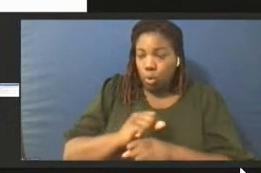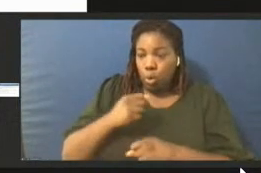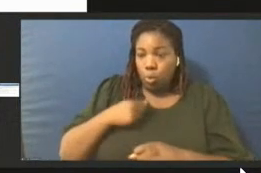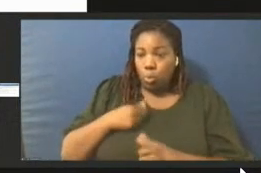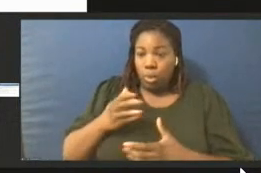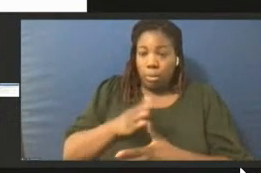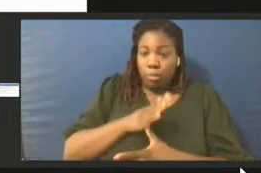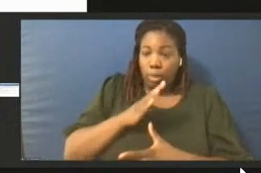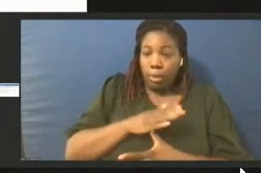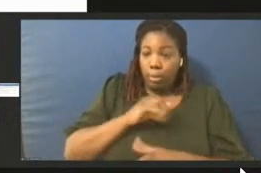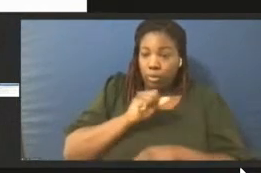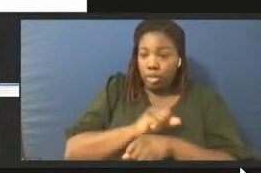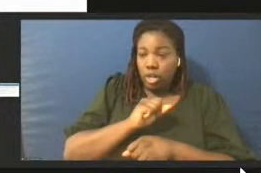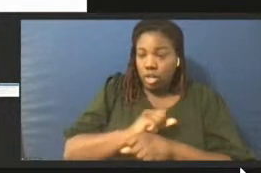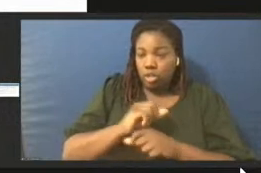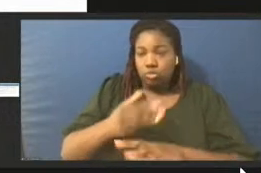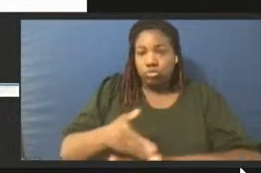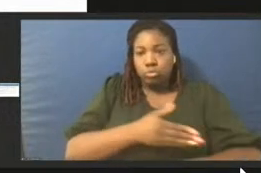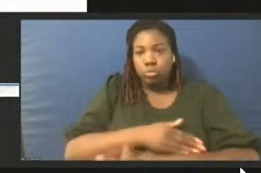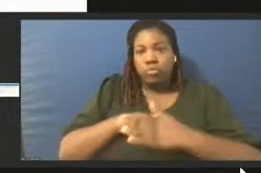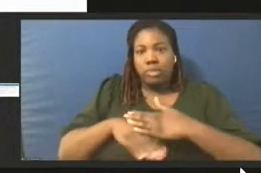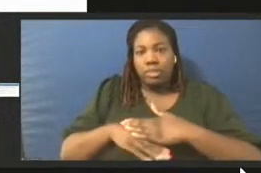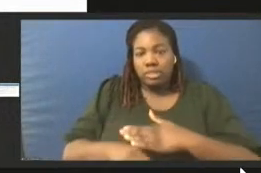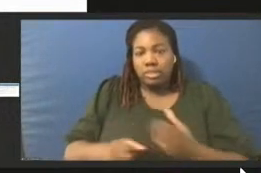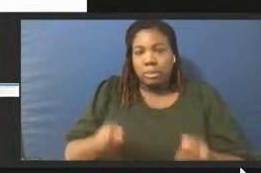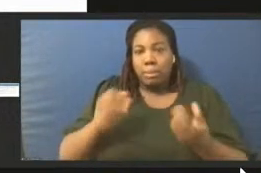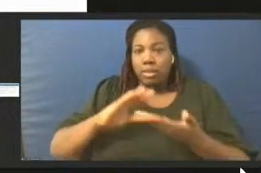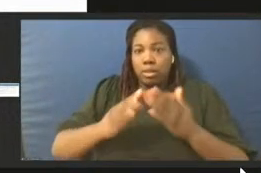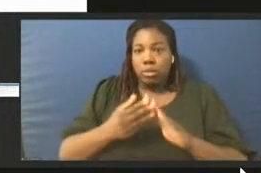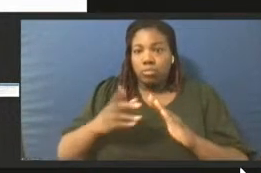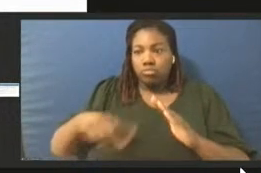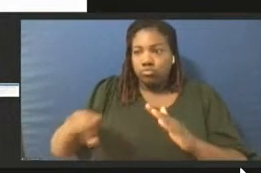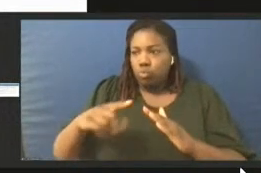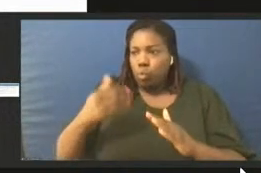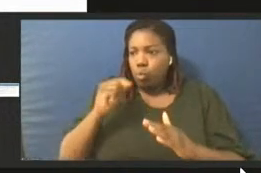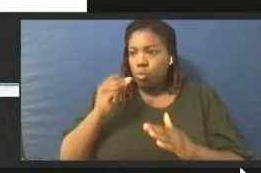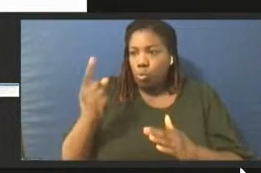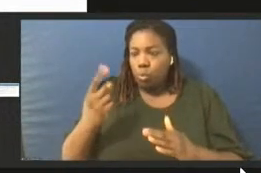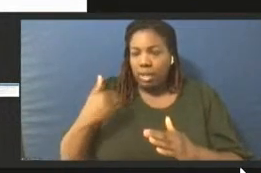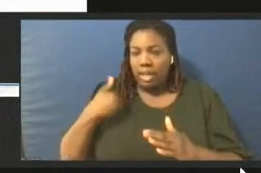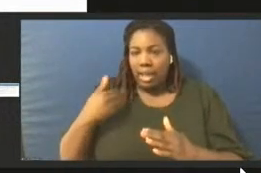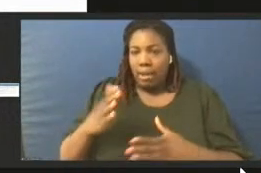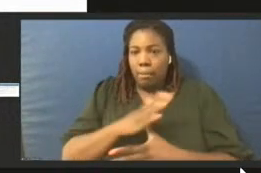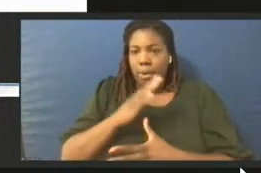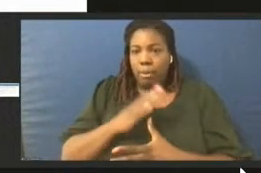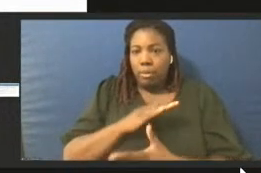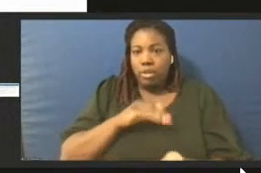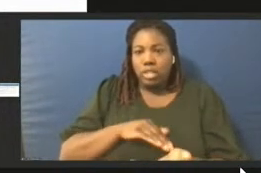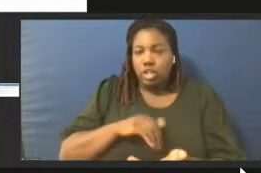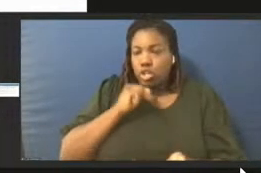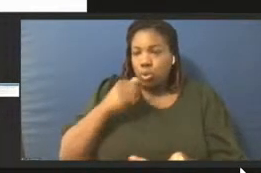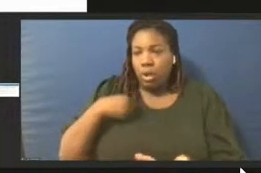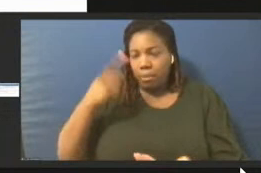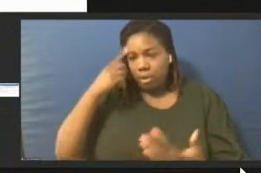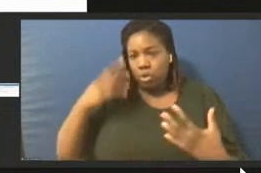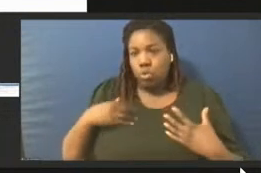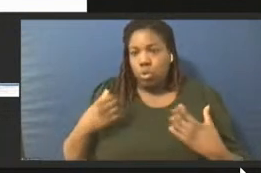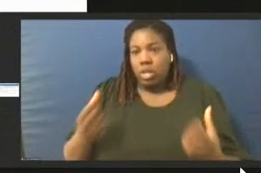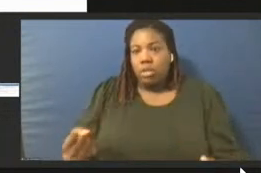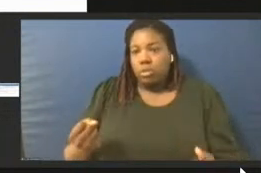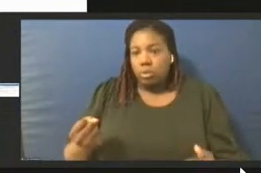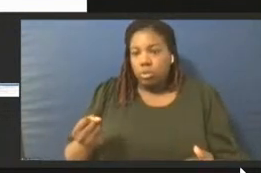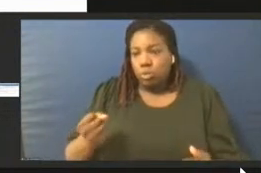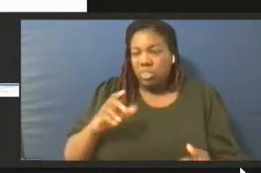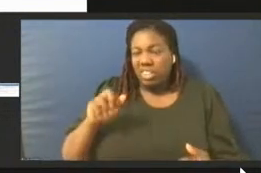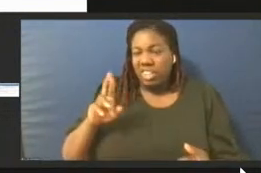providers to improve access. Many communities only have primary health care providers. They do not have mental health care professionals in their